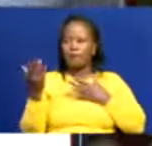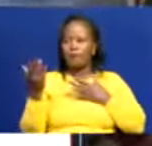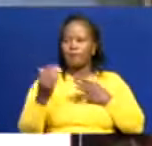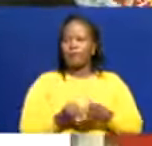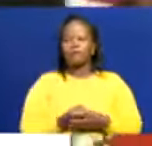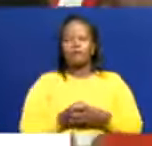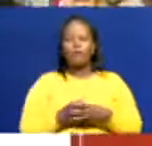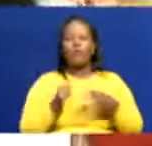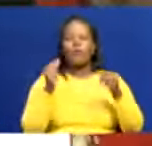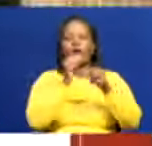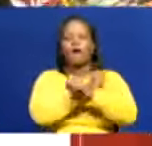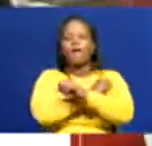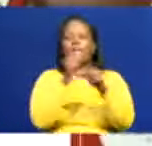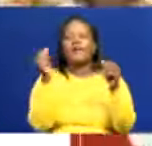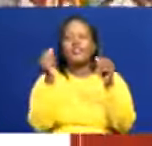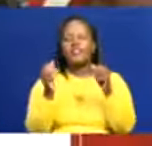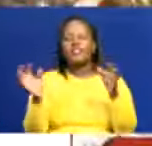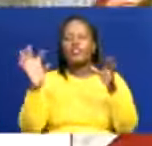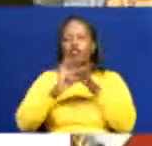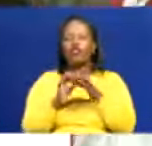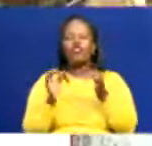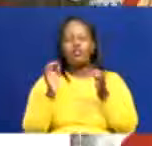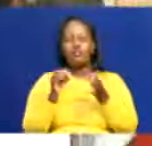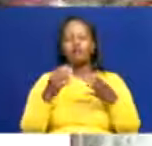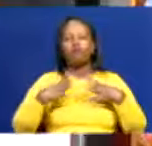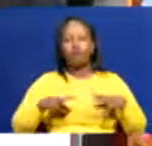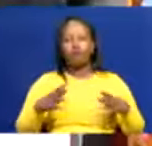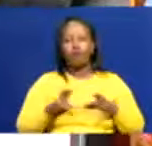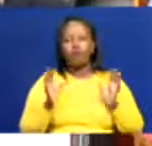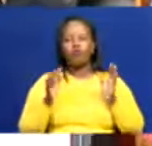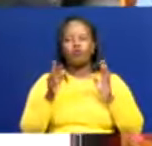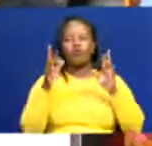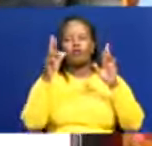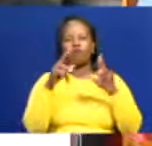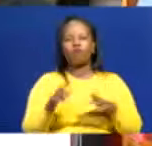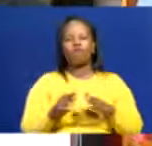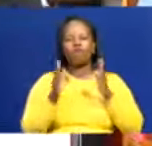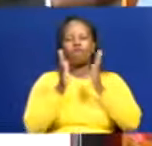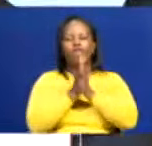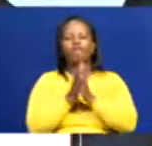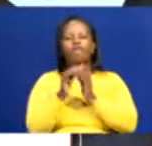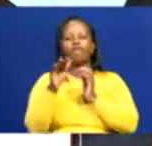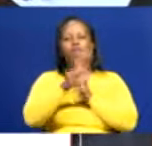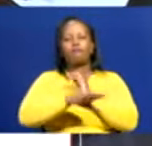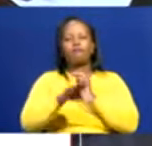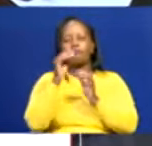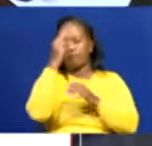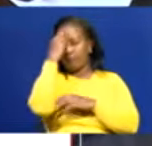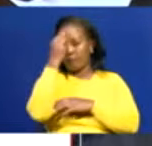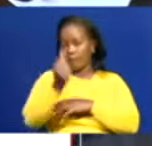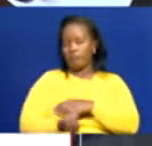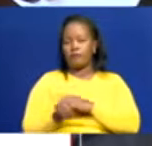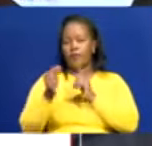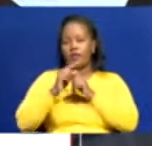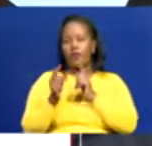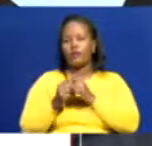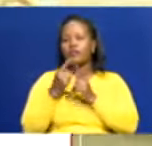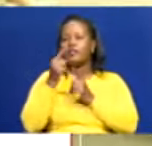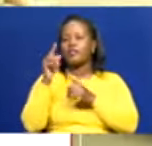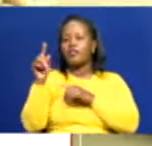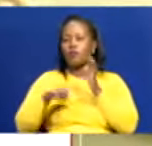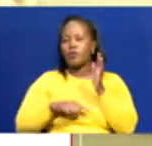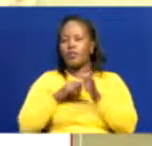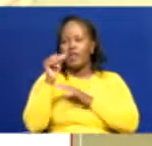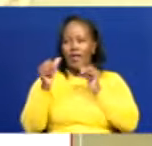The head of state joined fellow worshippers for an interdenominational prayer service in Kajiado. It is here that he addressed concerns on